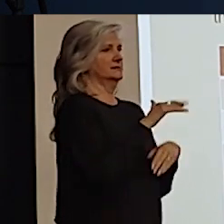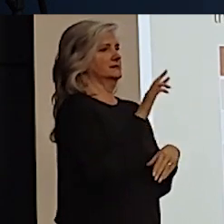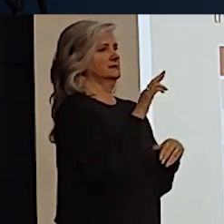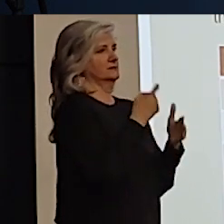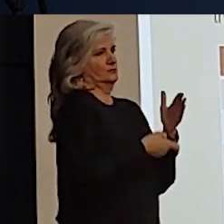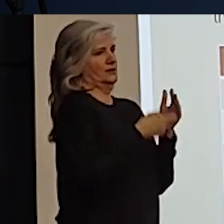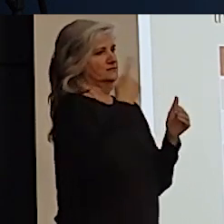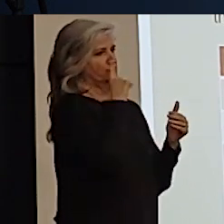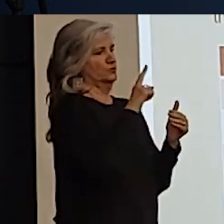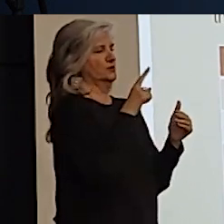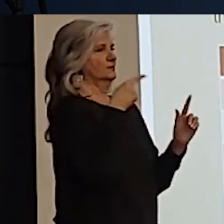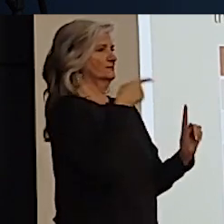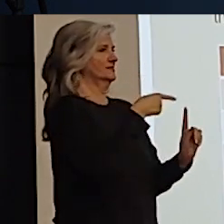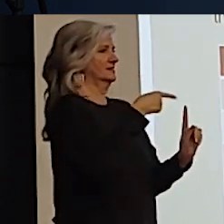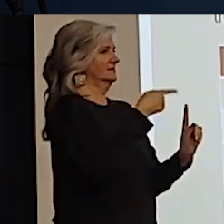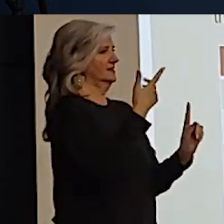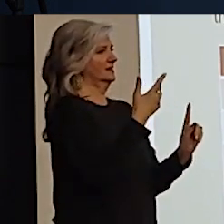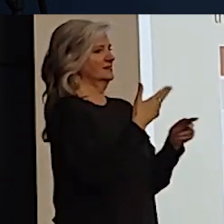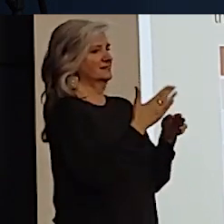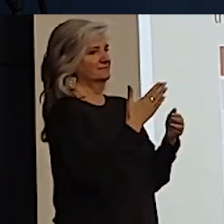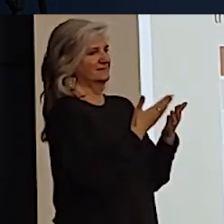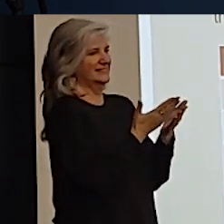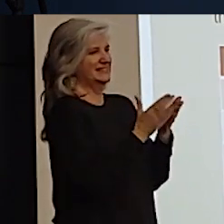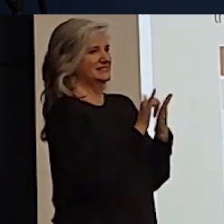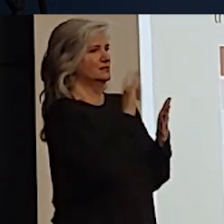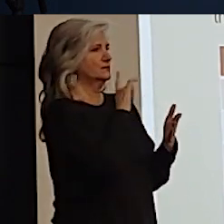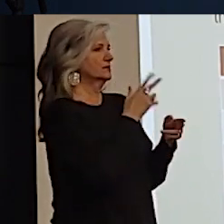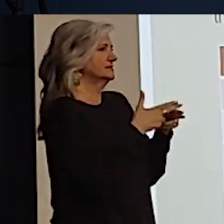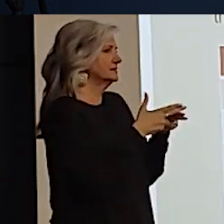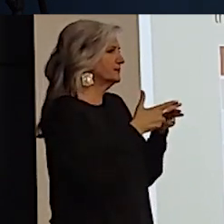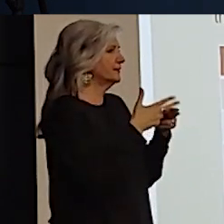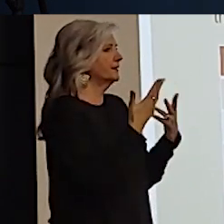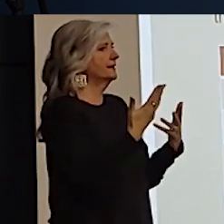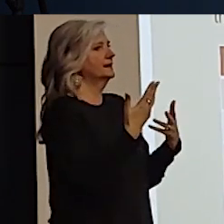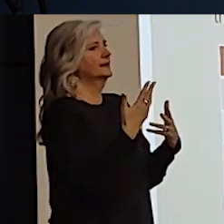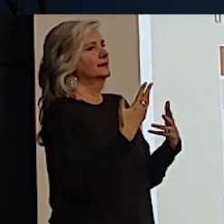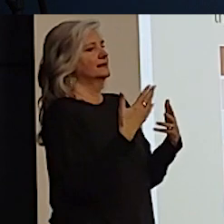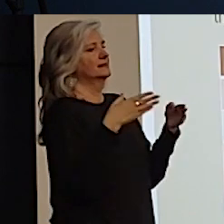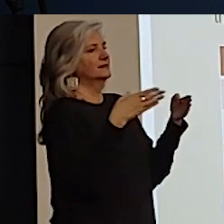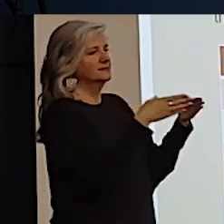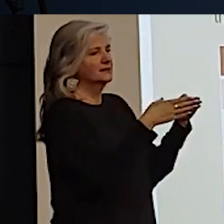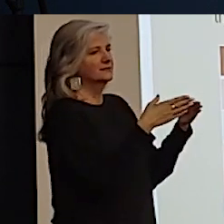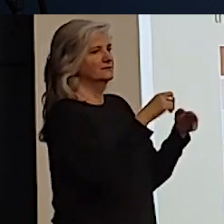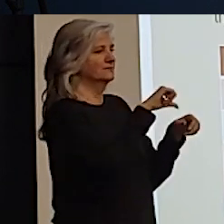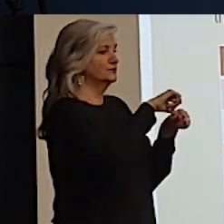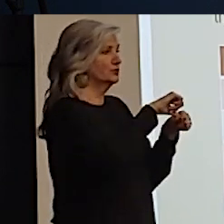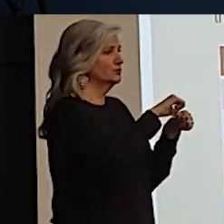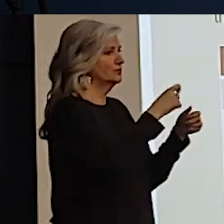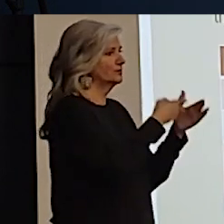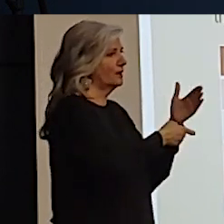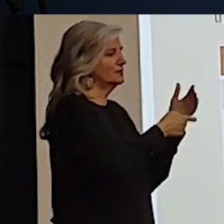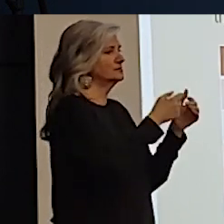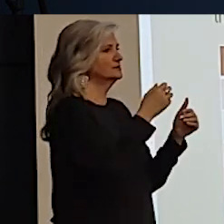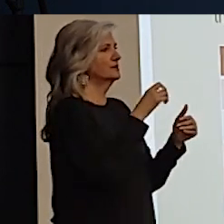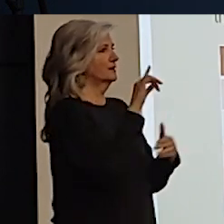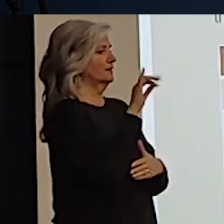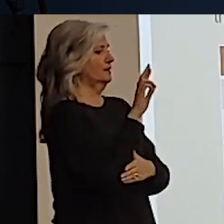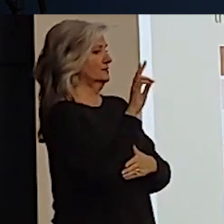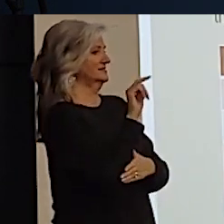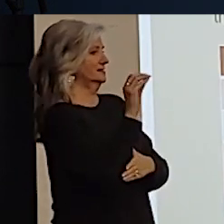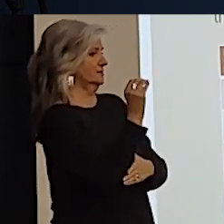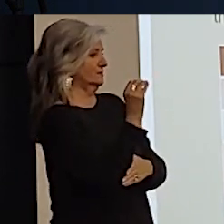specific projects that are temporary in nature. They're narrow, they're related to either fuel costs, RTO